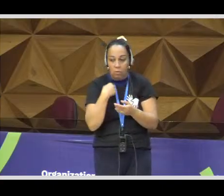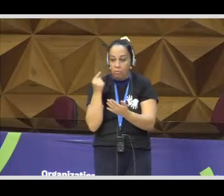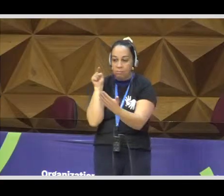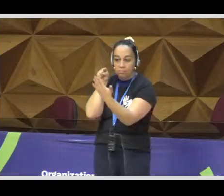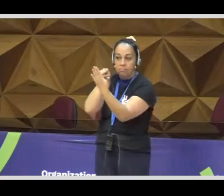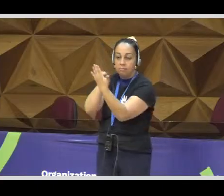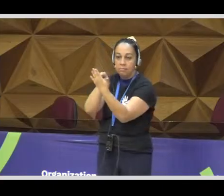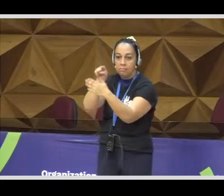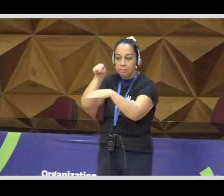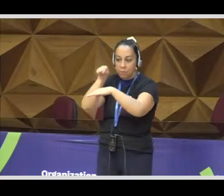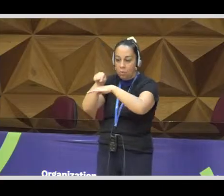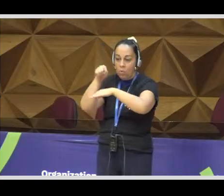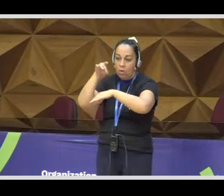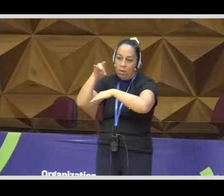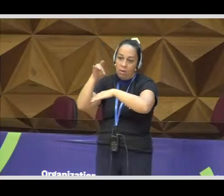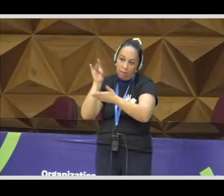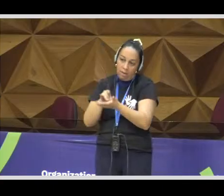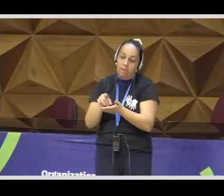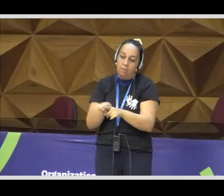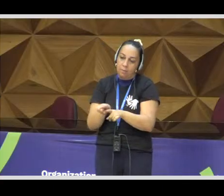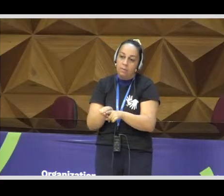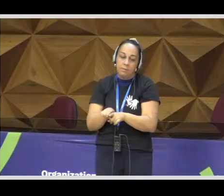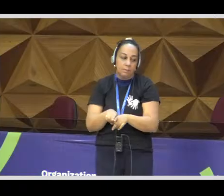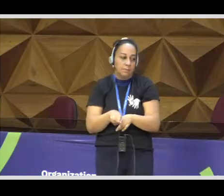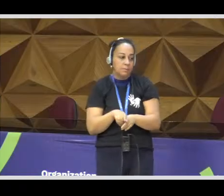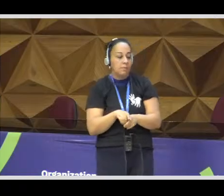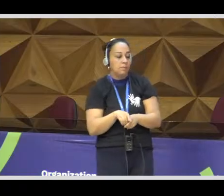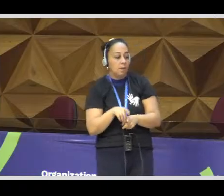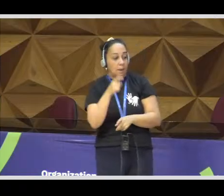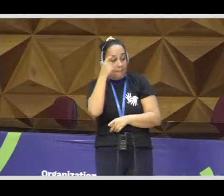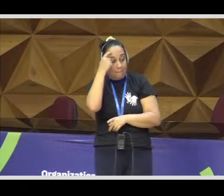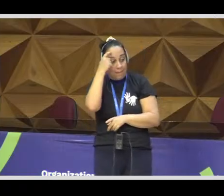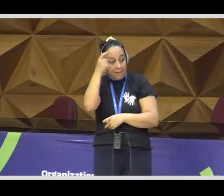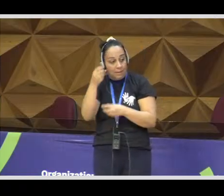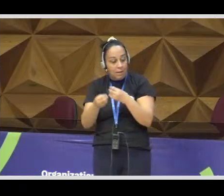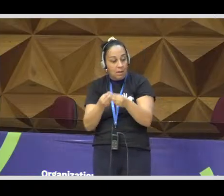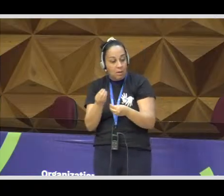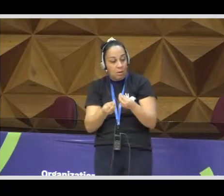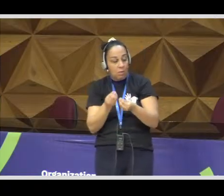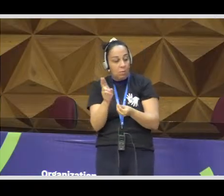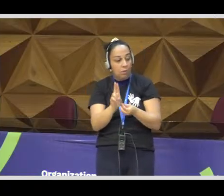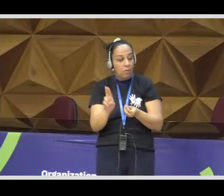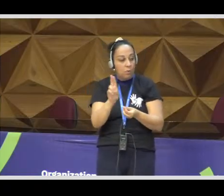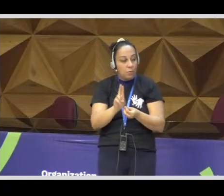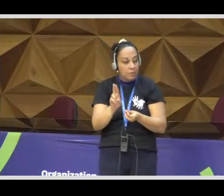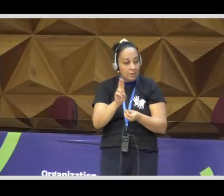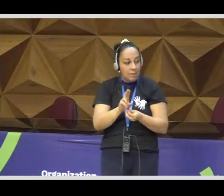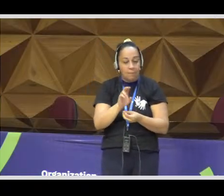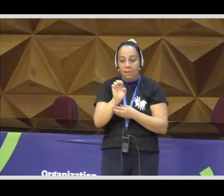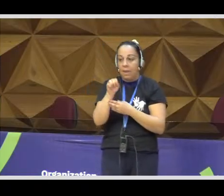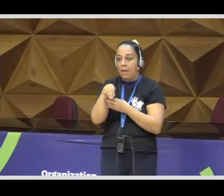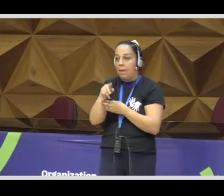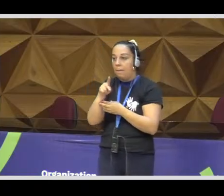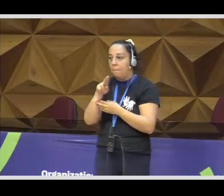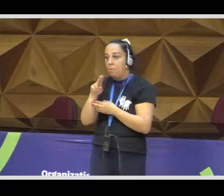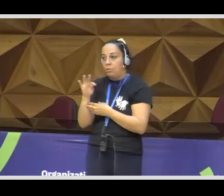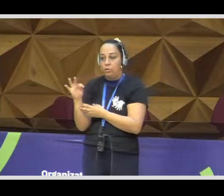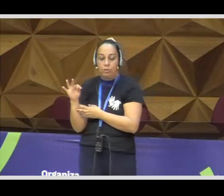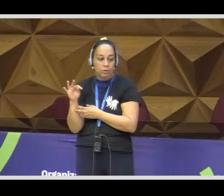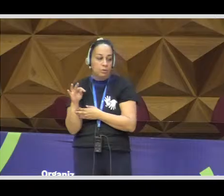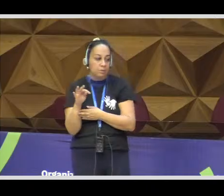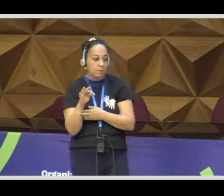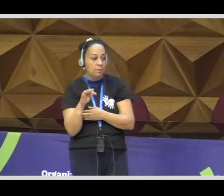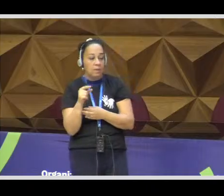So what we did was think about how we could use some of these things for input. As I said before, typing